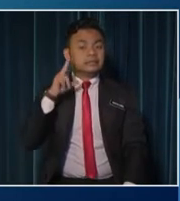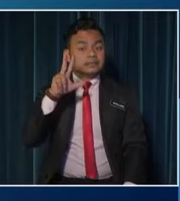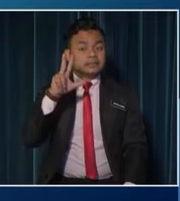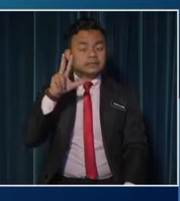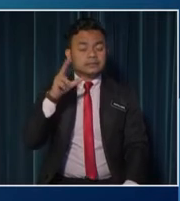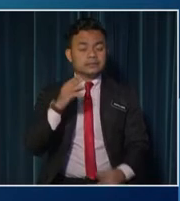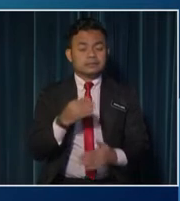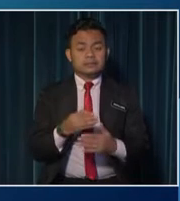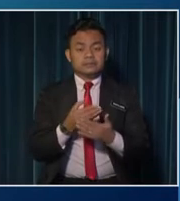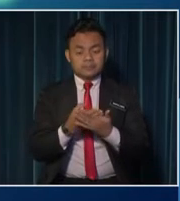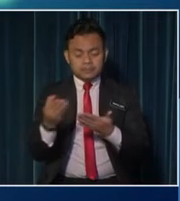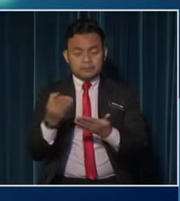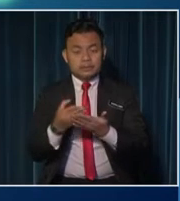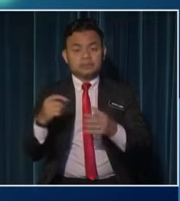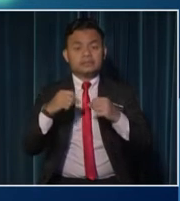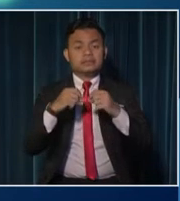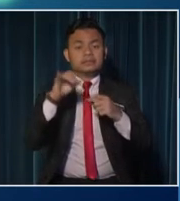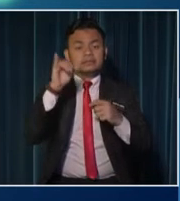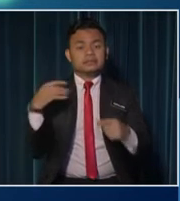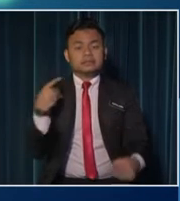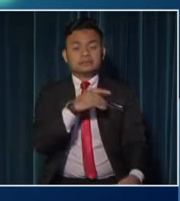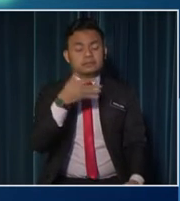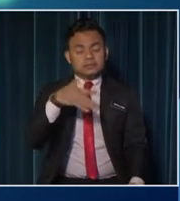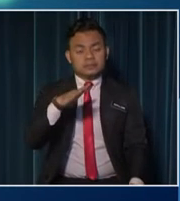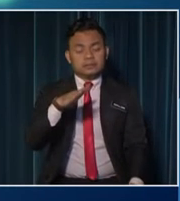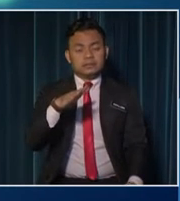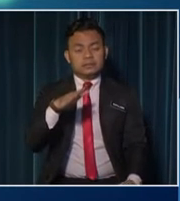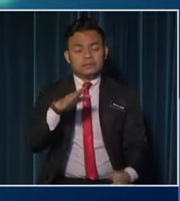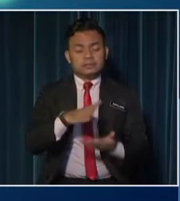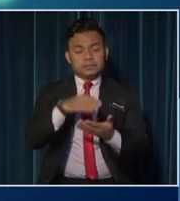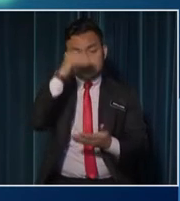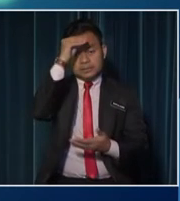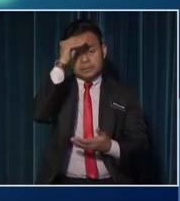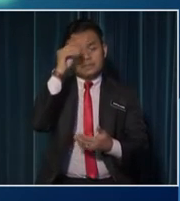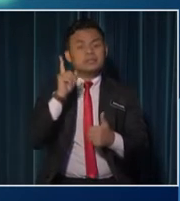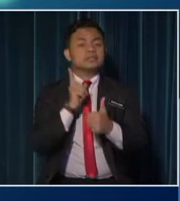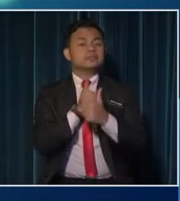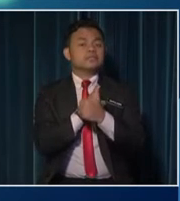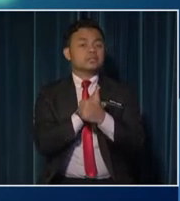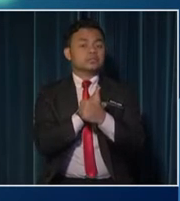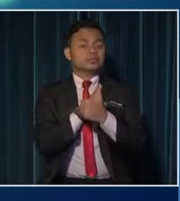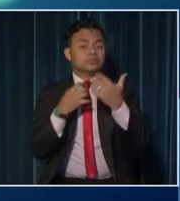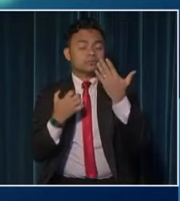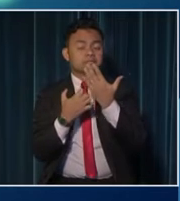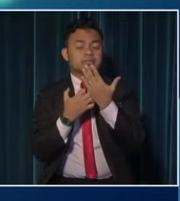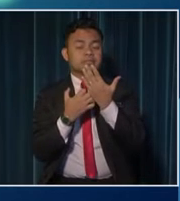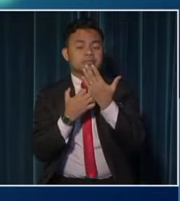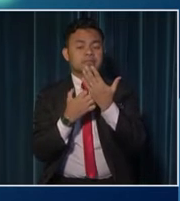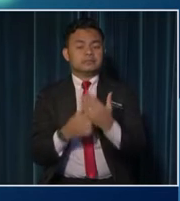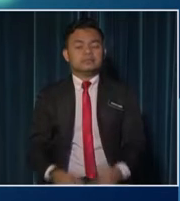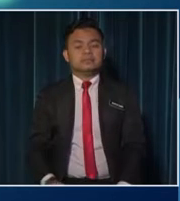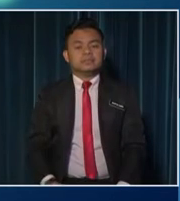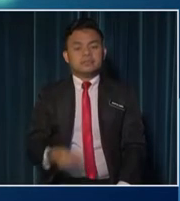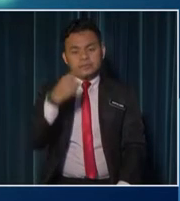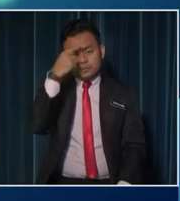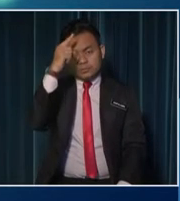components that you have learned. First, the dry cell. The dry cell supplies